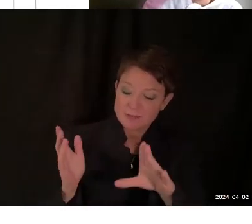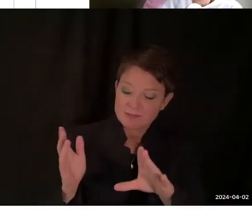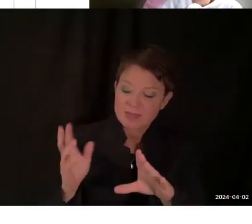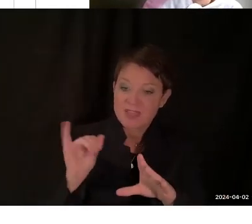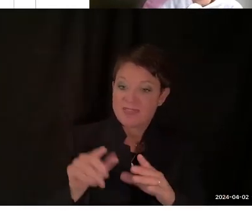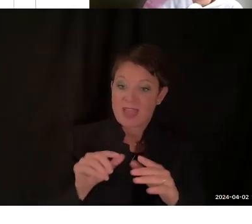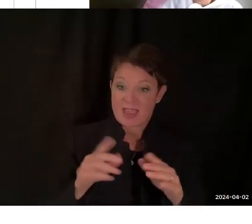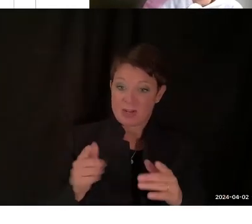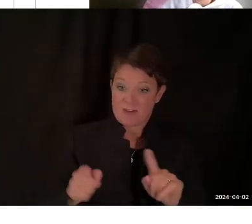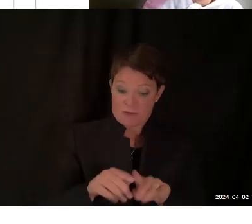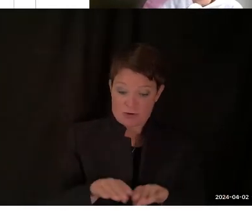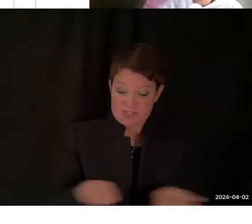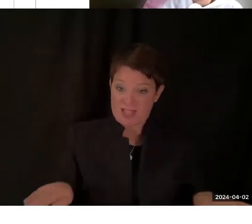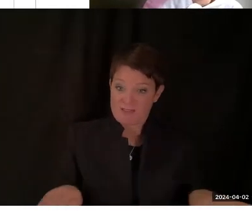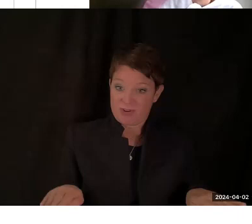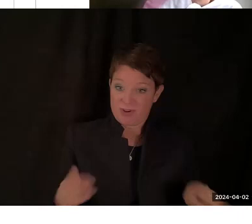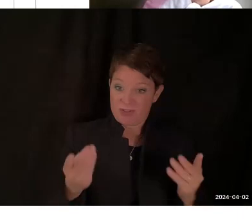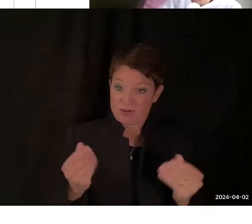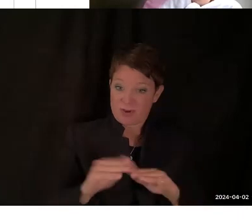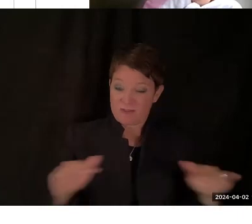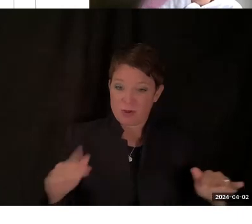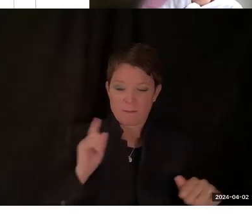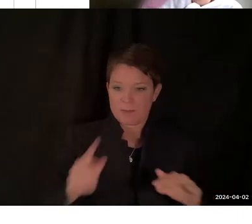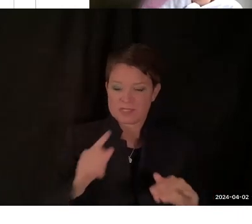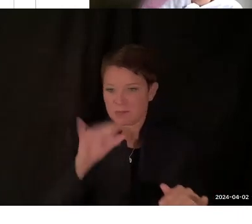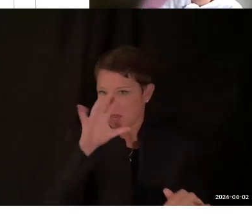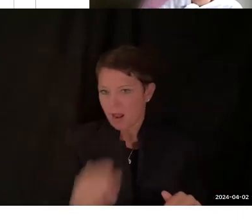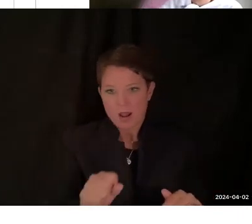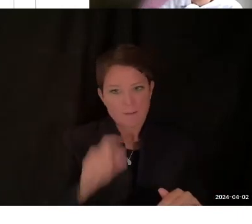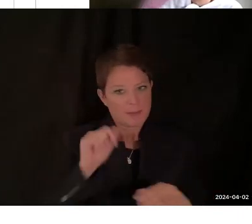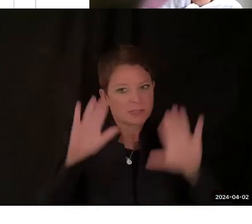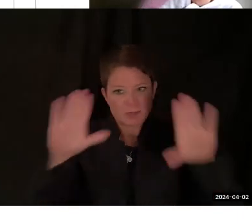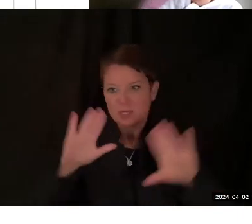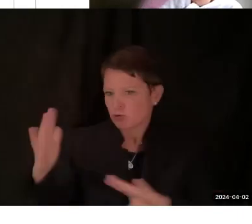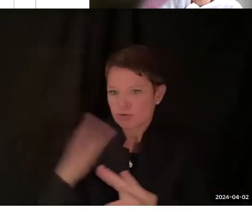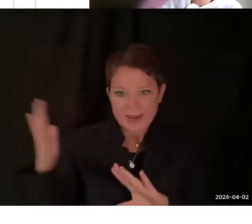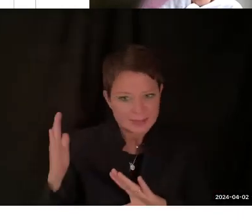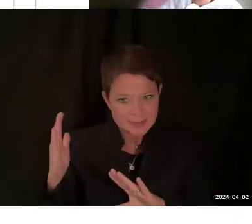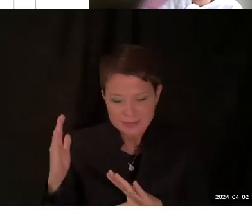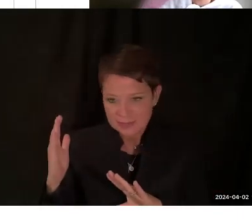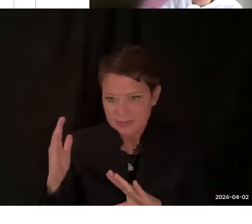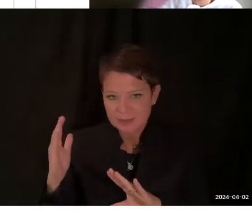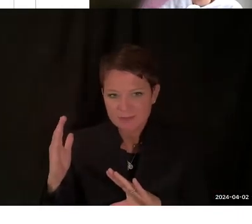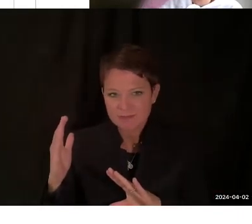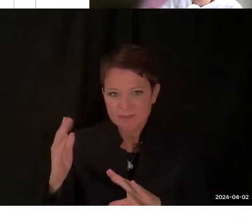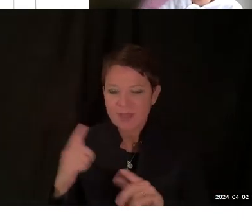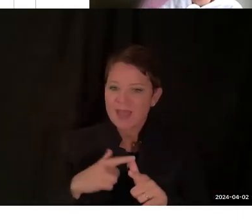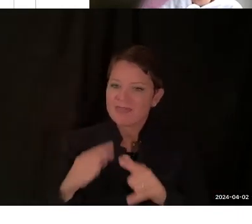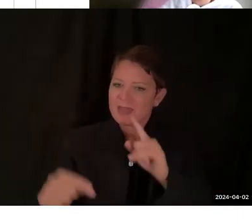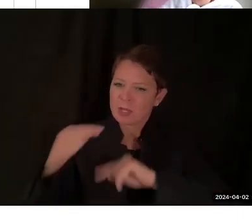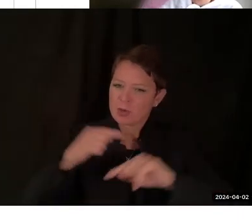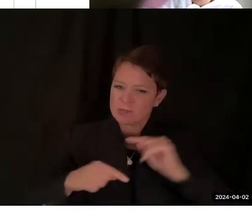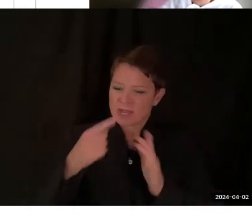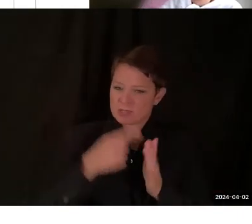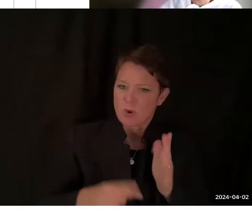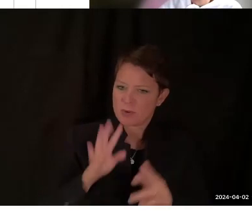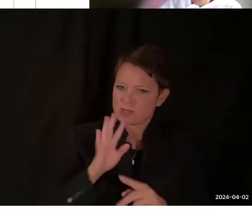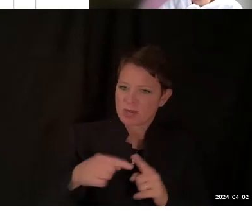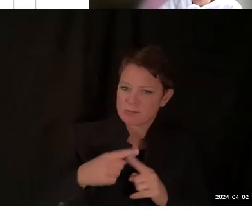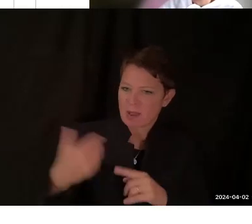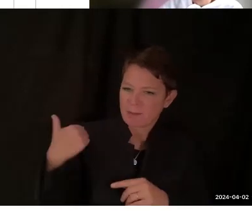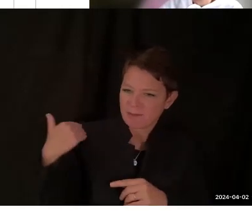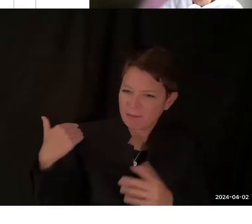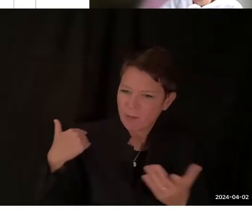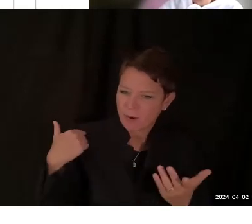that ground floor just has to knock your socks off. It has to be great. And then it goes back to what we were talking about